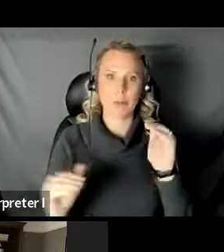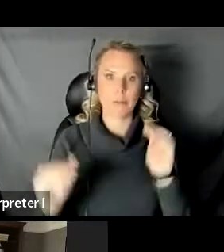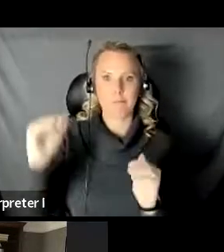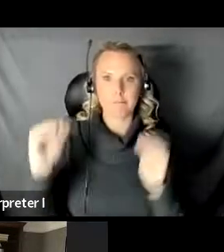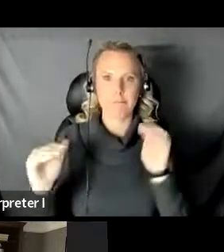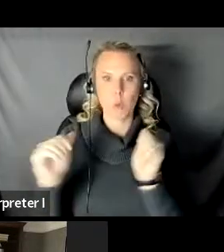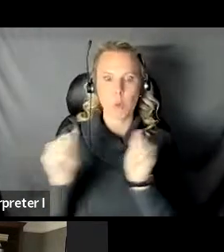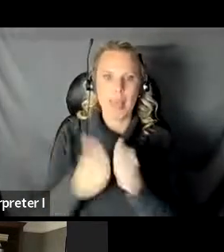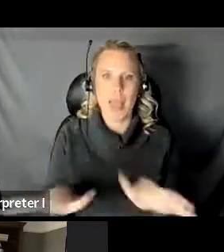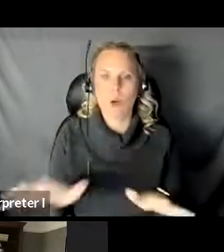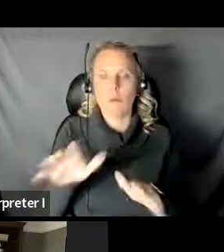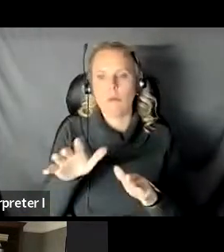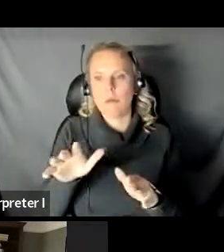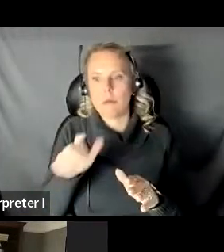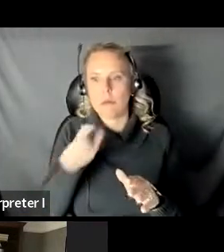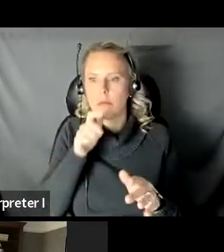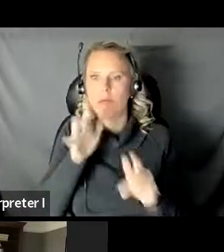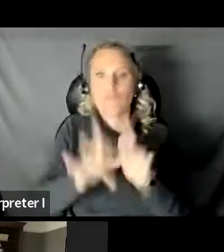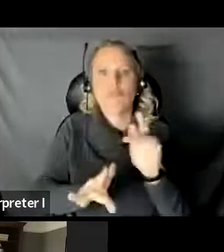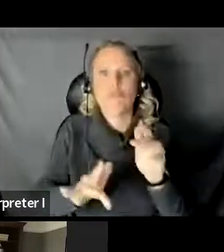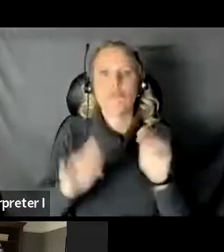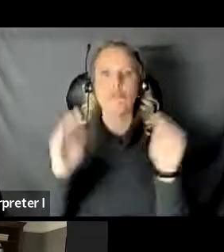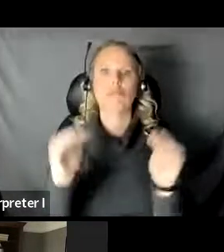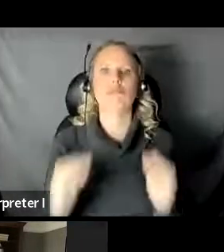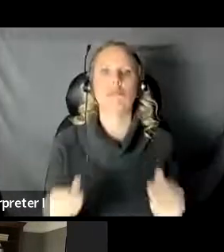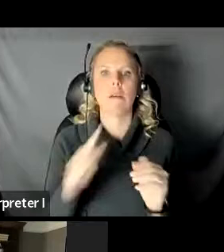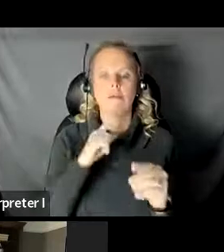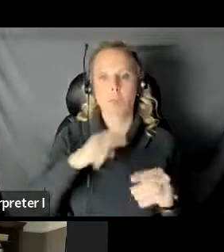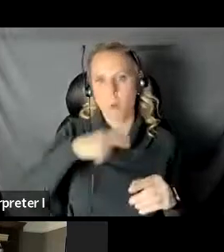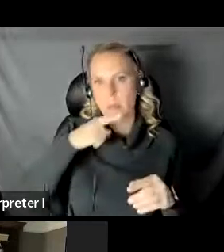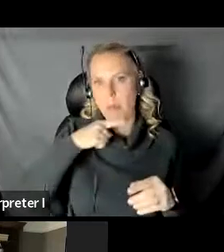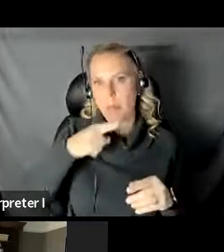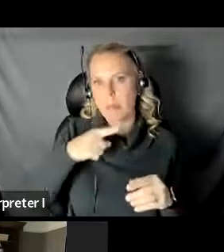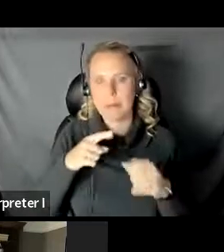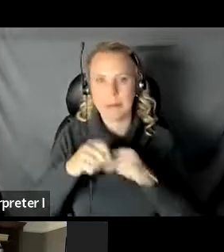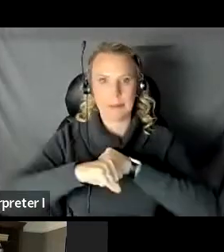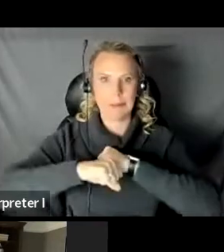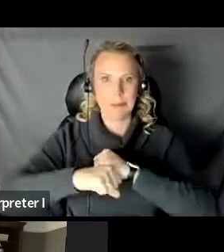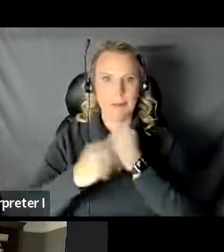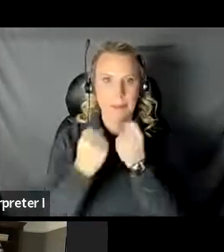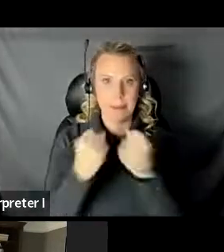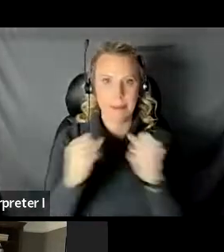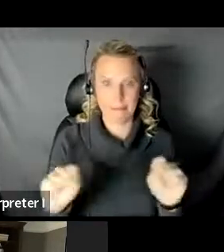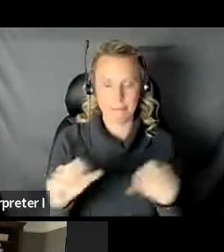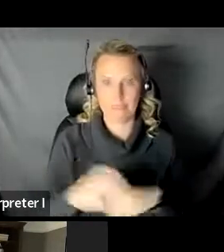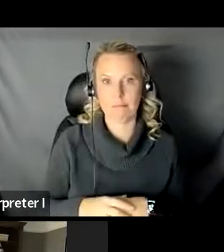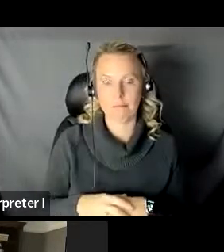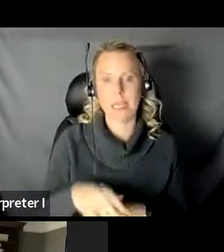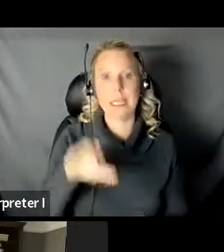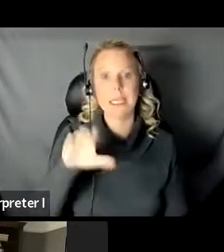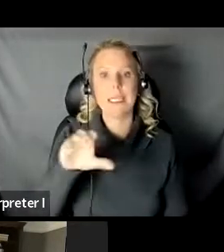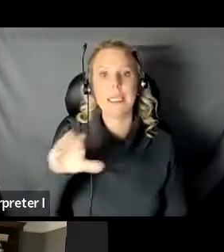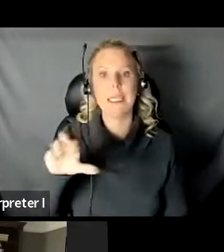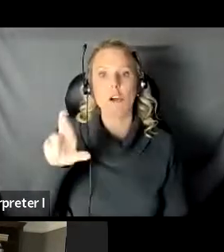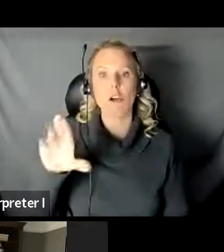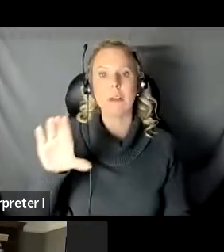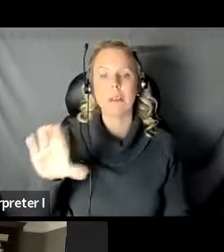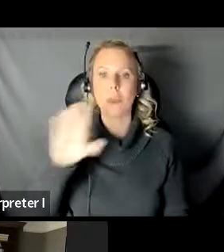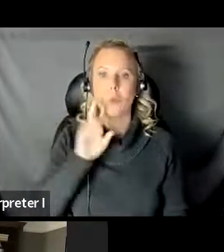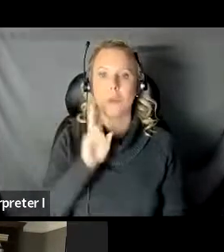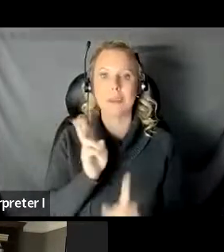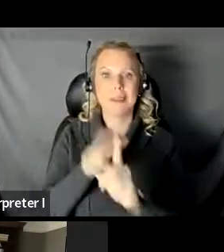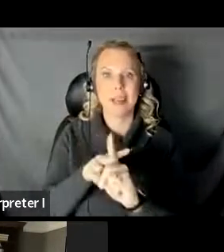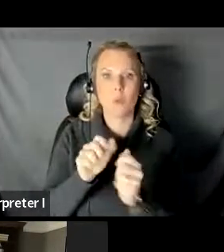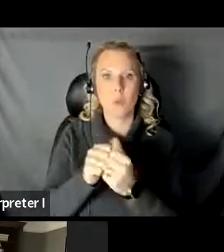undermining our important needs for public safety. The Criminal Code Reform Commission, or CCRC, was tasked